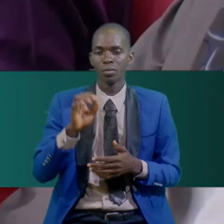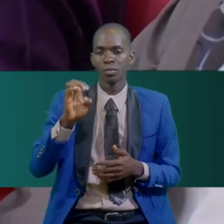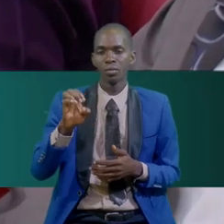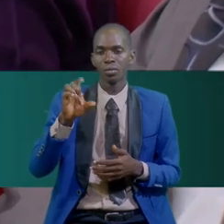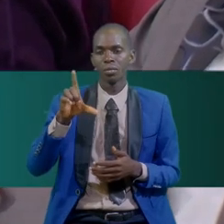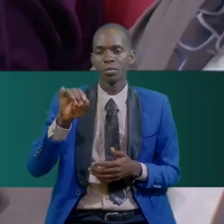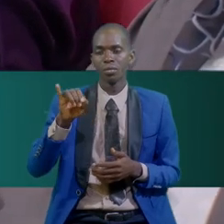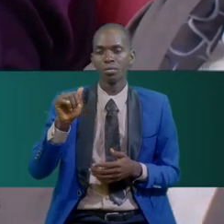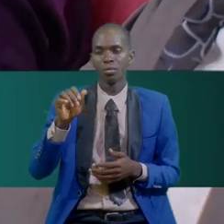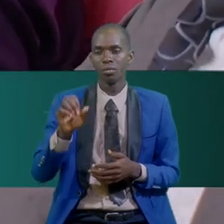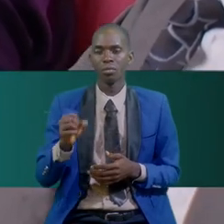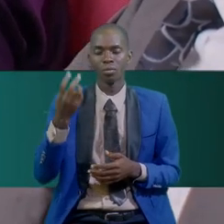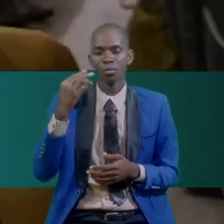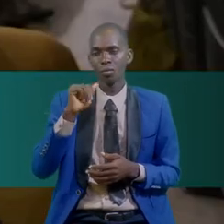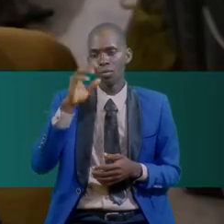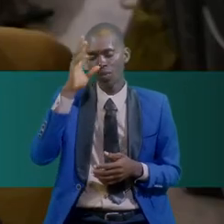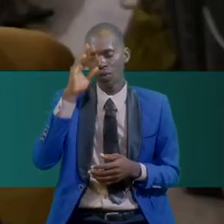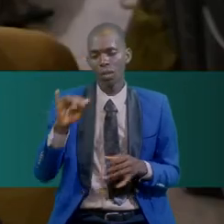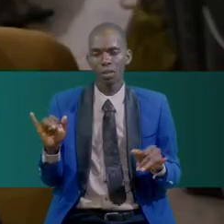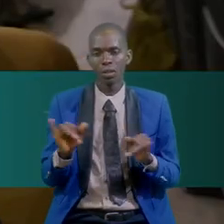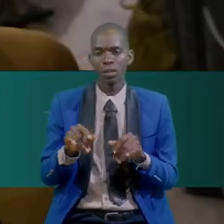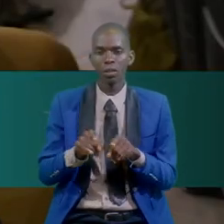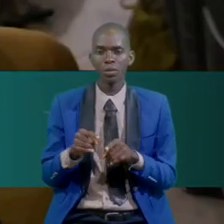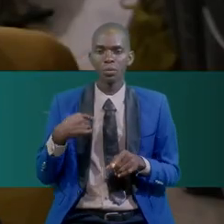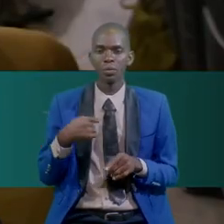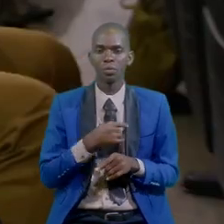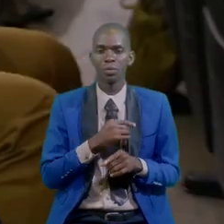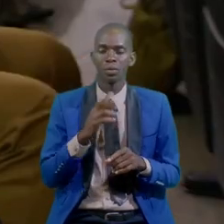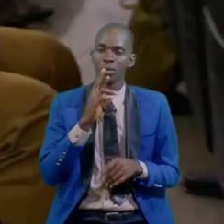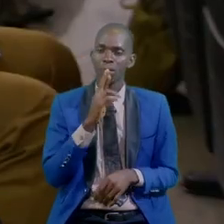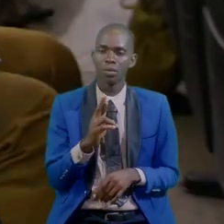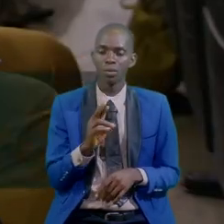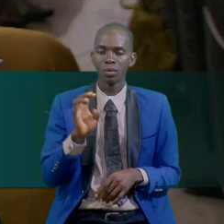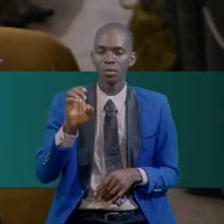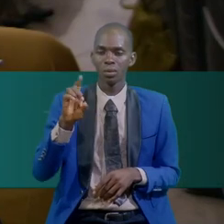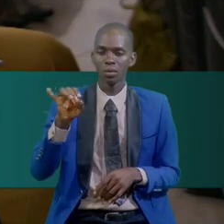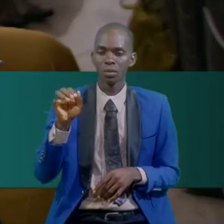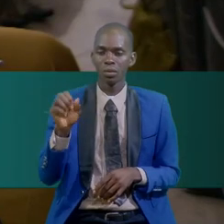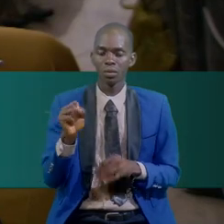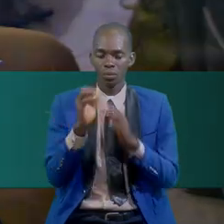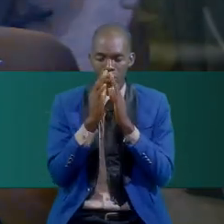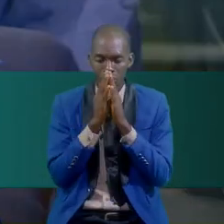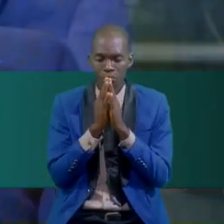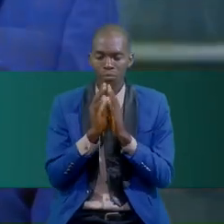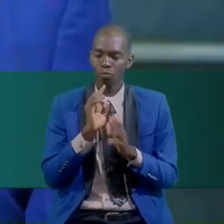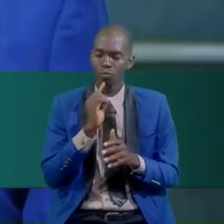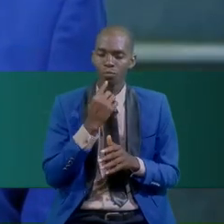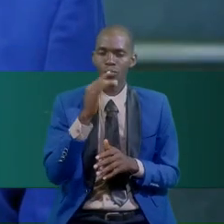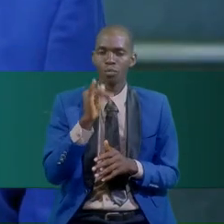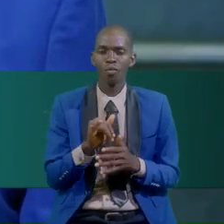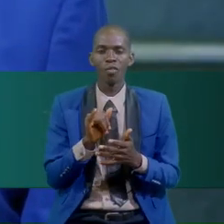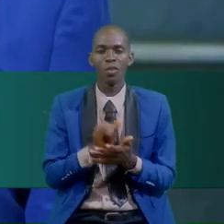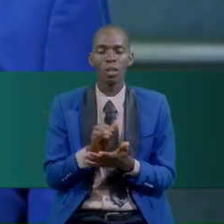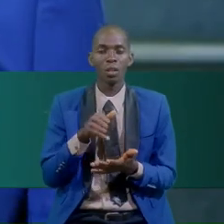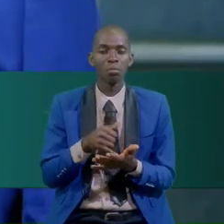passions as we are, and he prayed earnestly that it might not